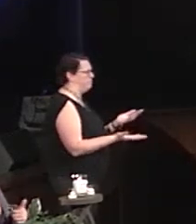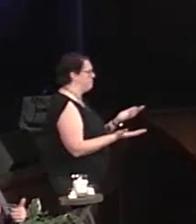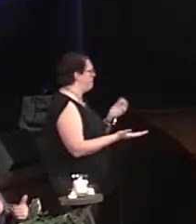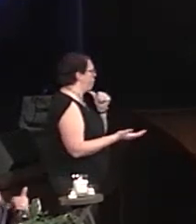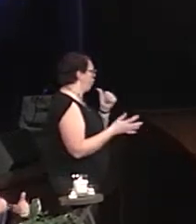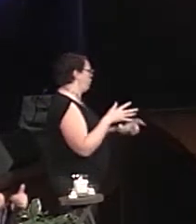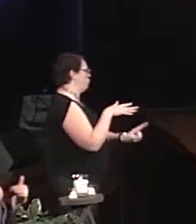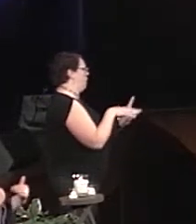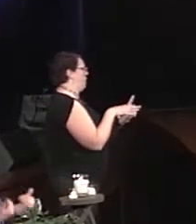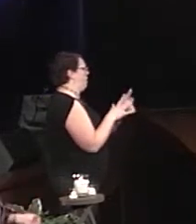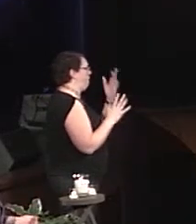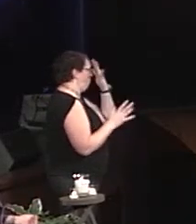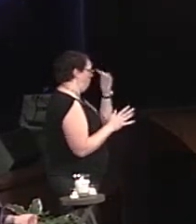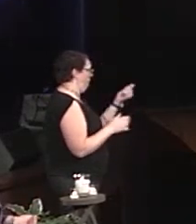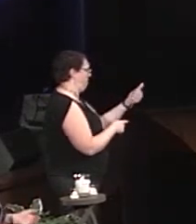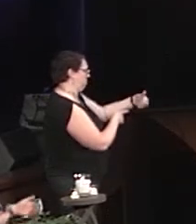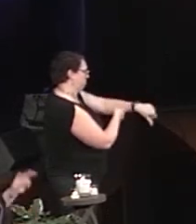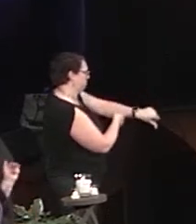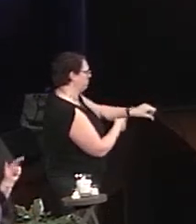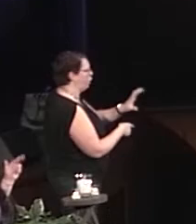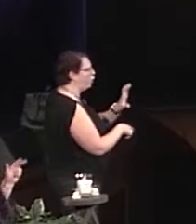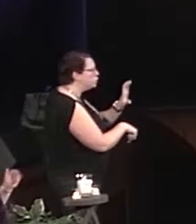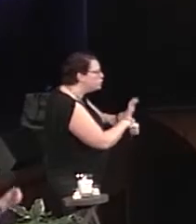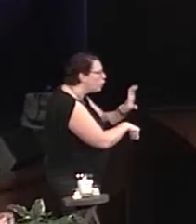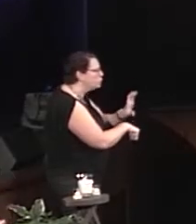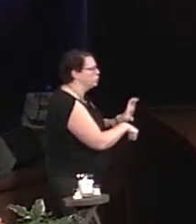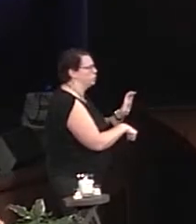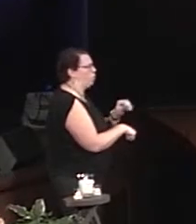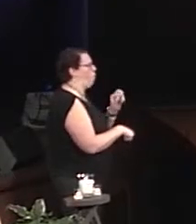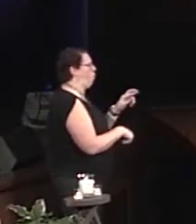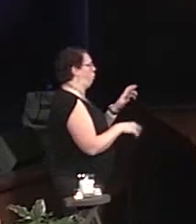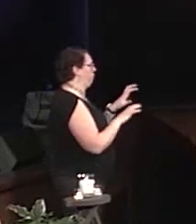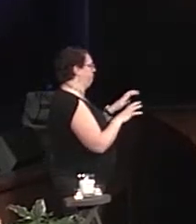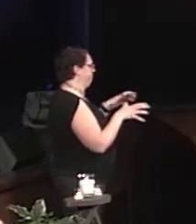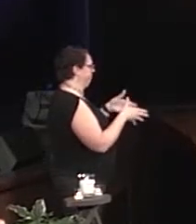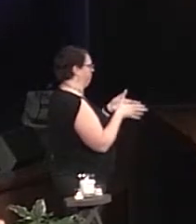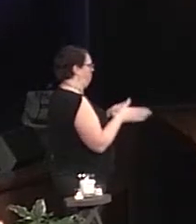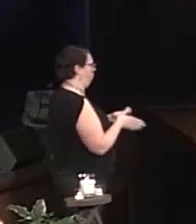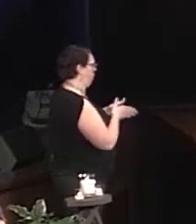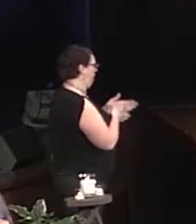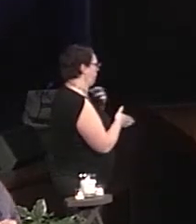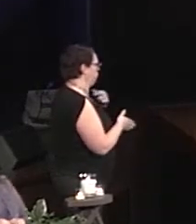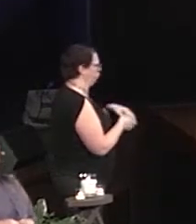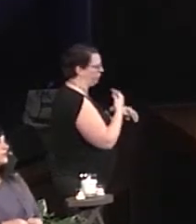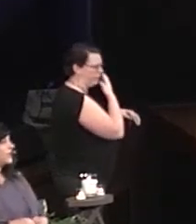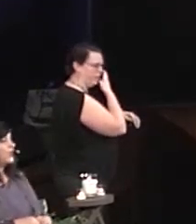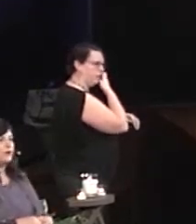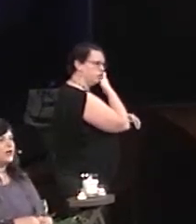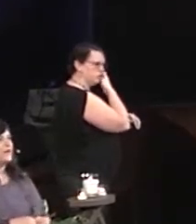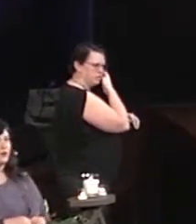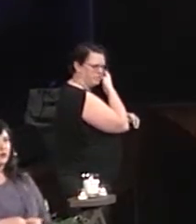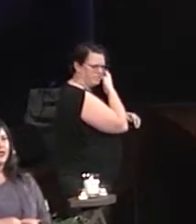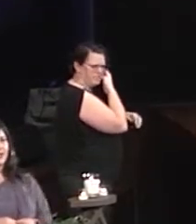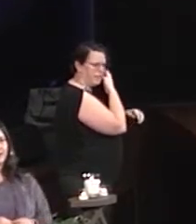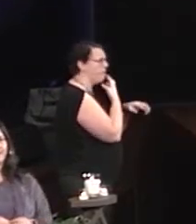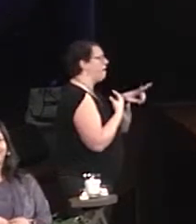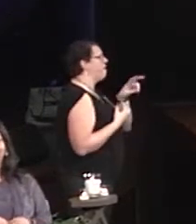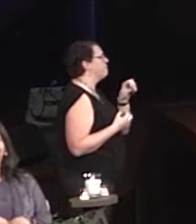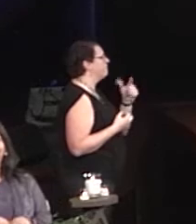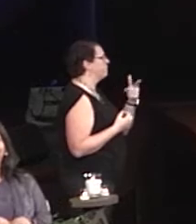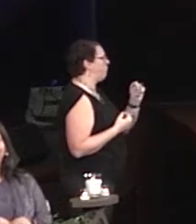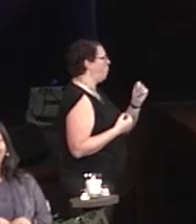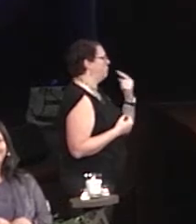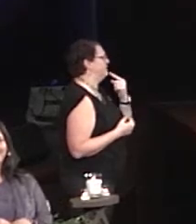they've rejected the notion of church or organized religion. Dr. Fred Vogt used to say, it's okay, we're not that